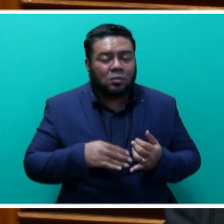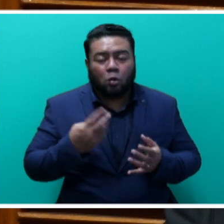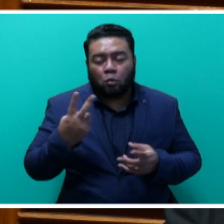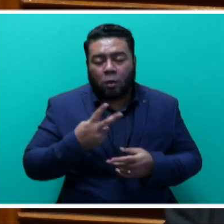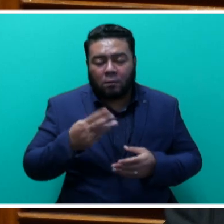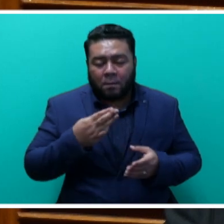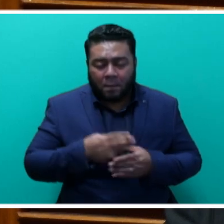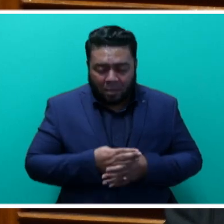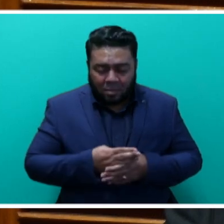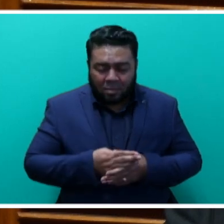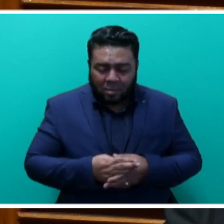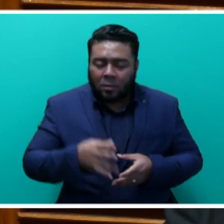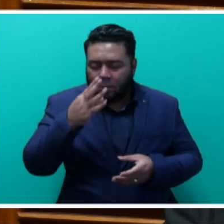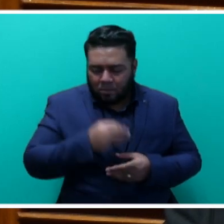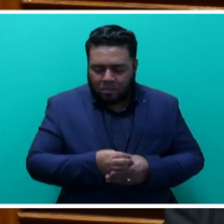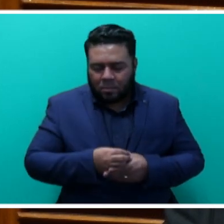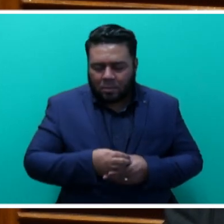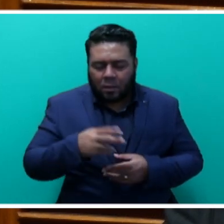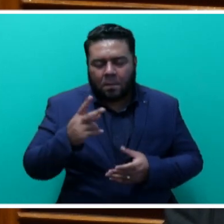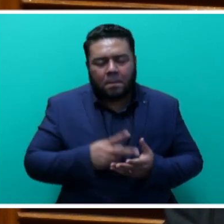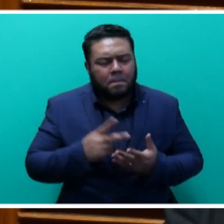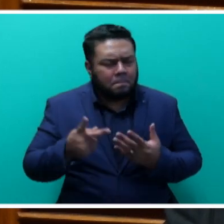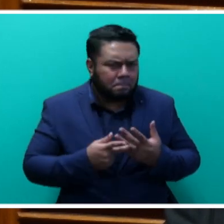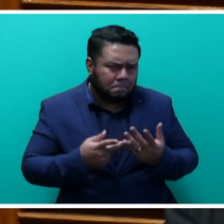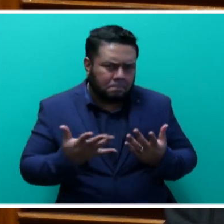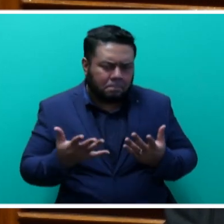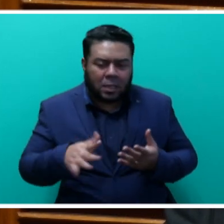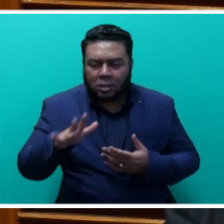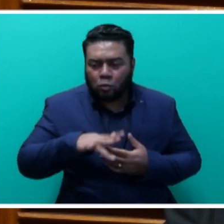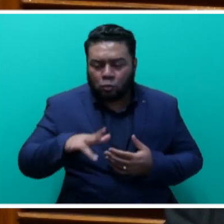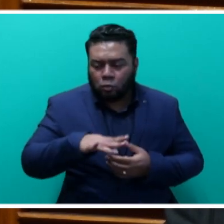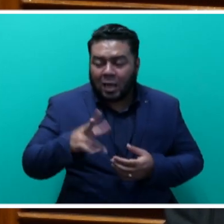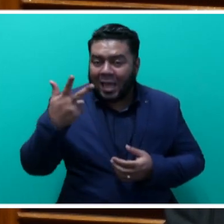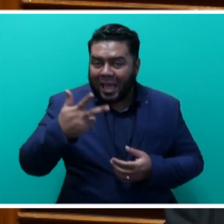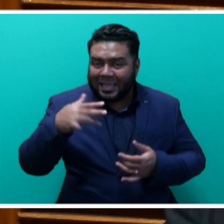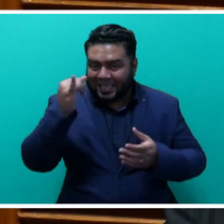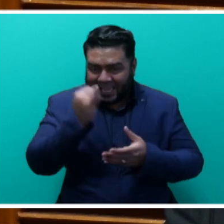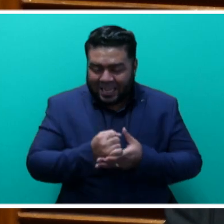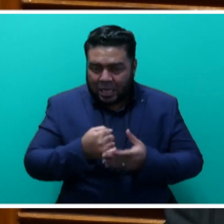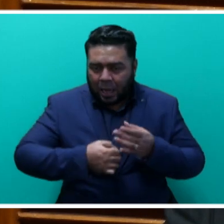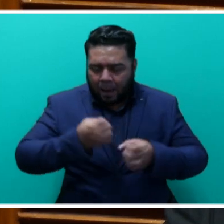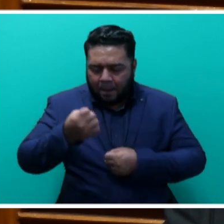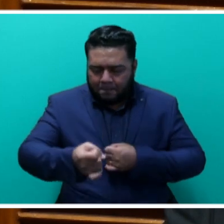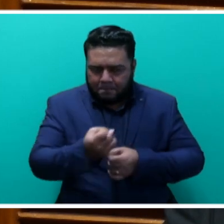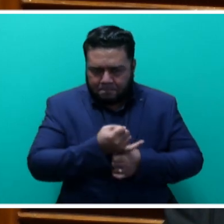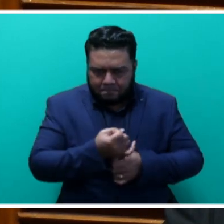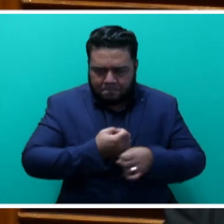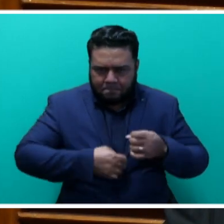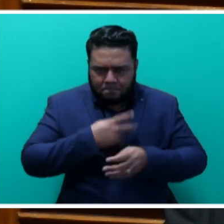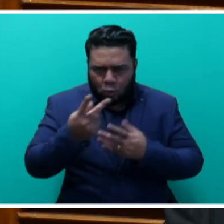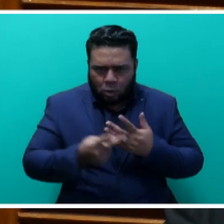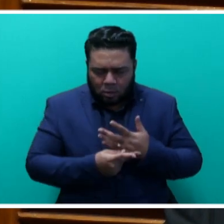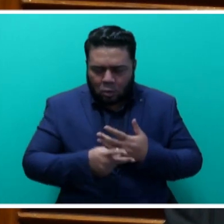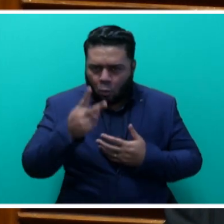able to subsidize the following number of projects across the country. Central Division, 8 income-generating projects,